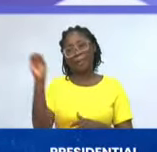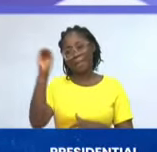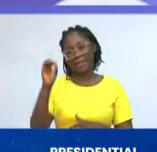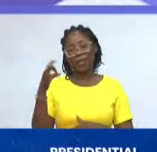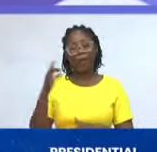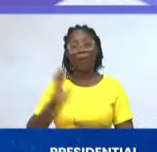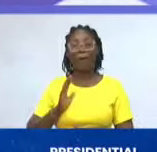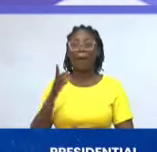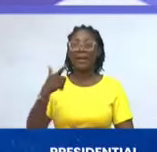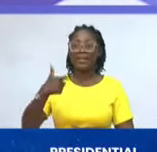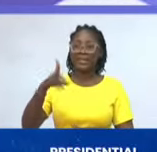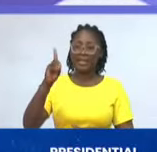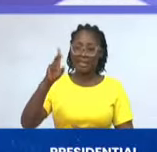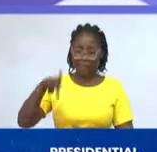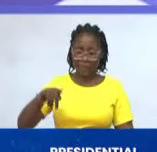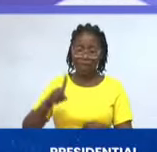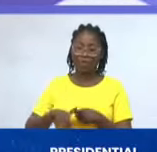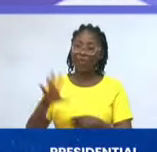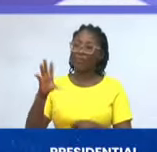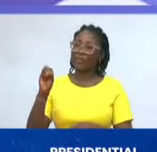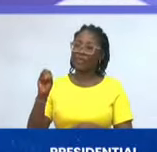50%. Because if it's